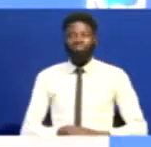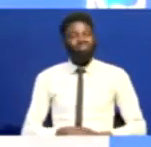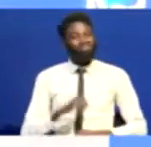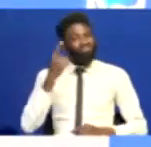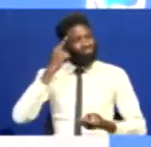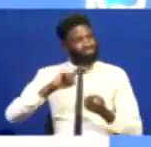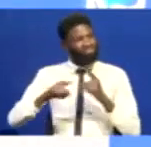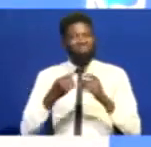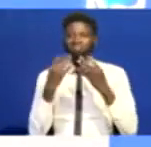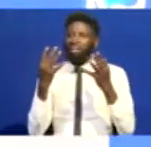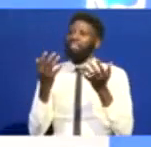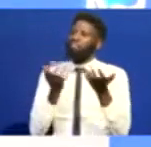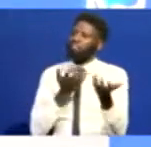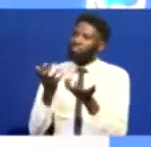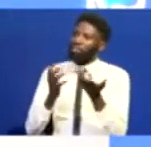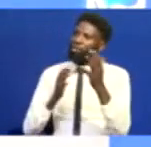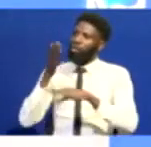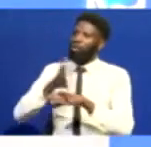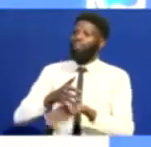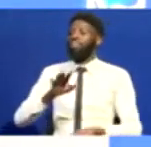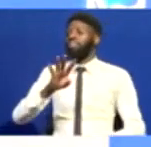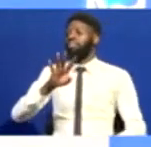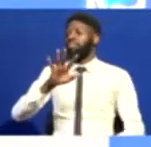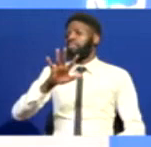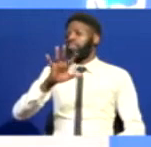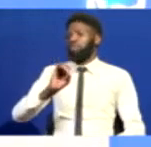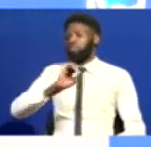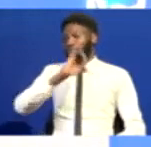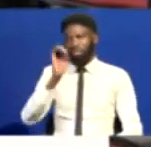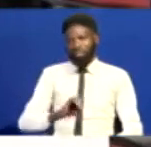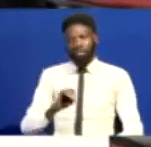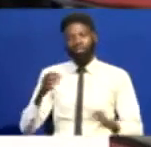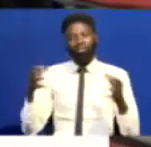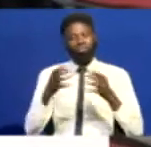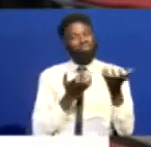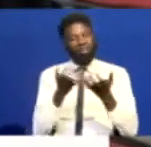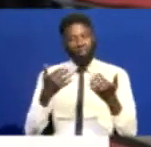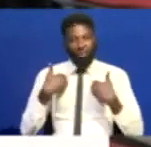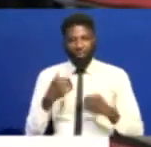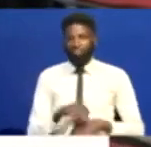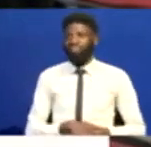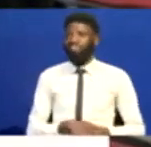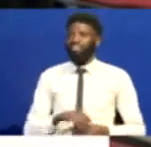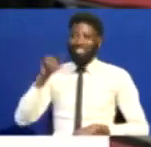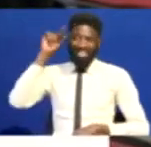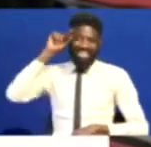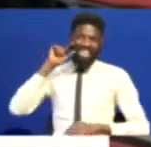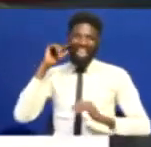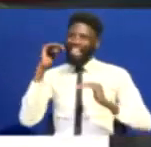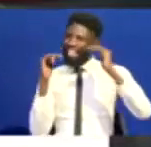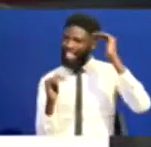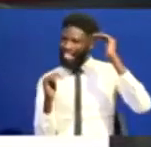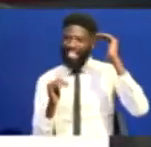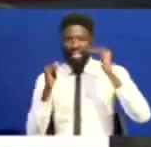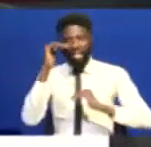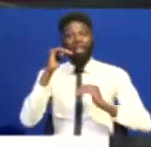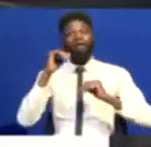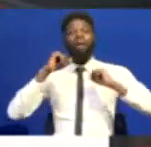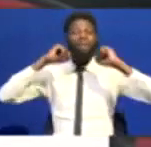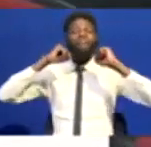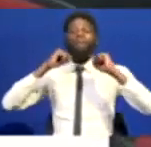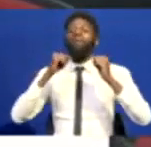that is more than today 50% of all entrepreneurs that we have in our market. The level of gender parity at the senior management and board